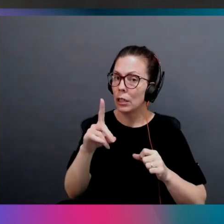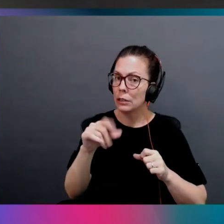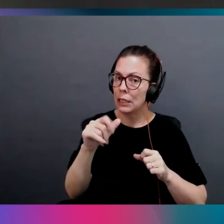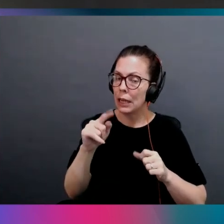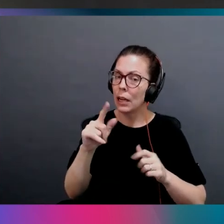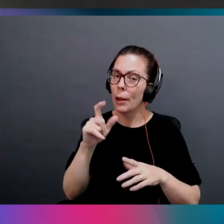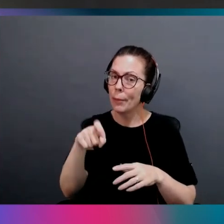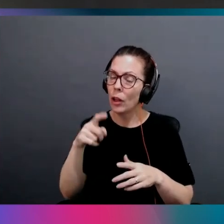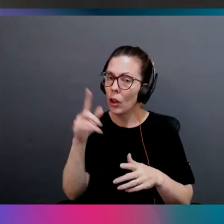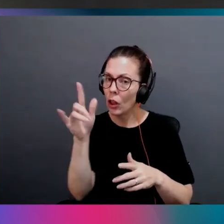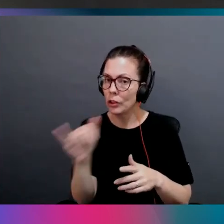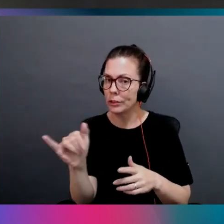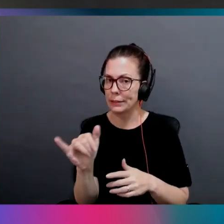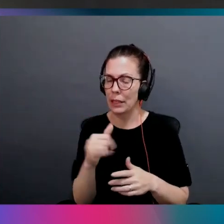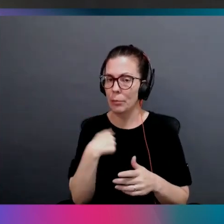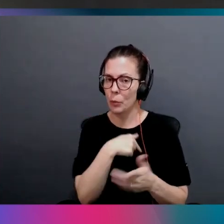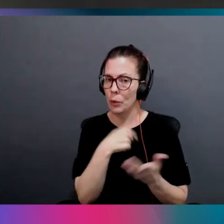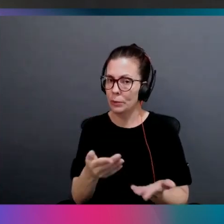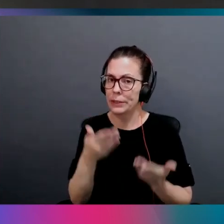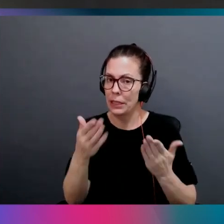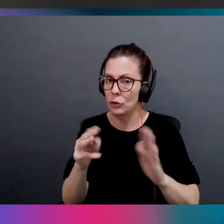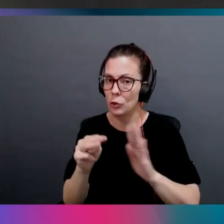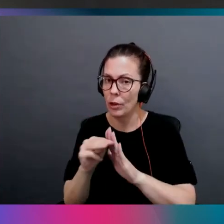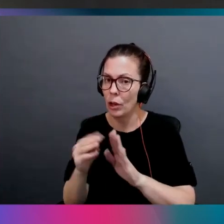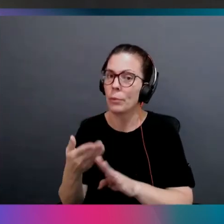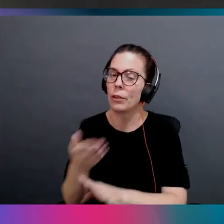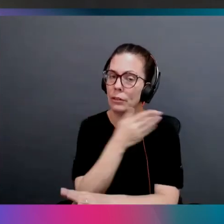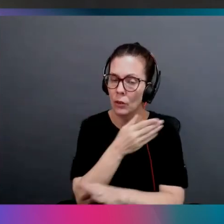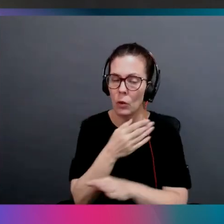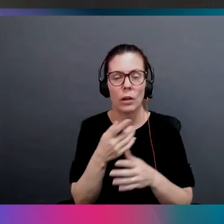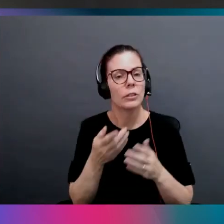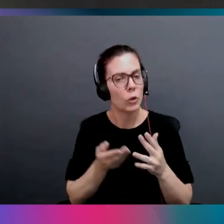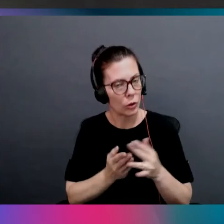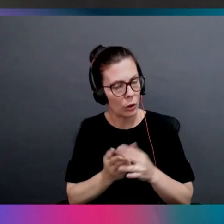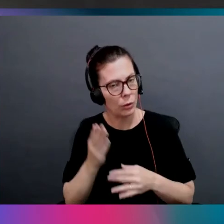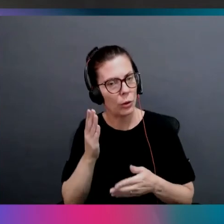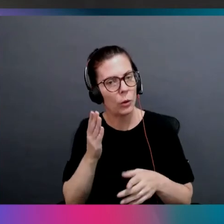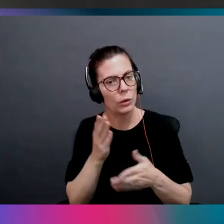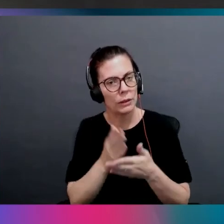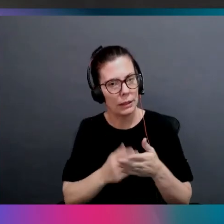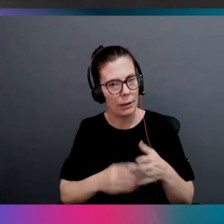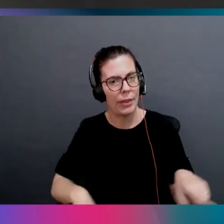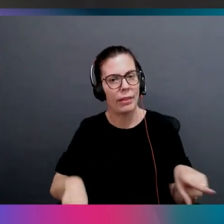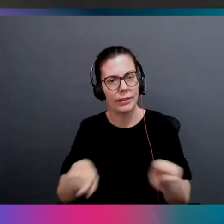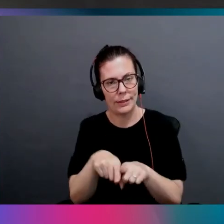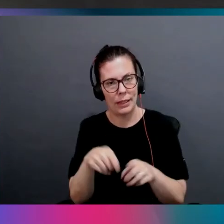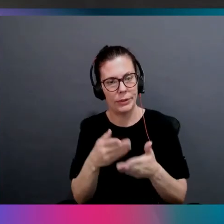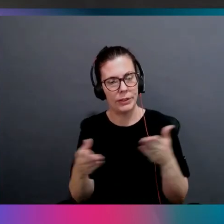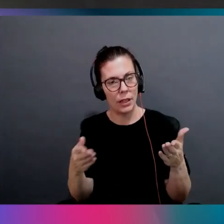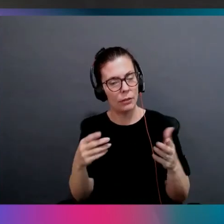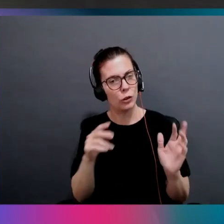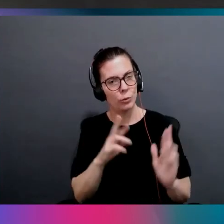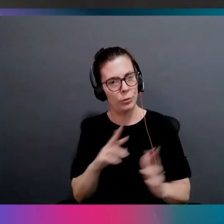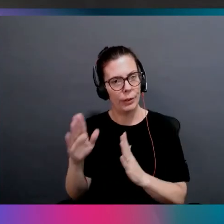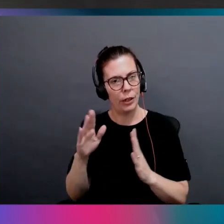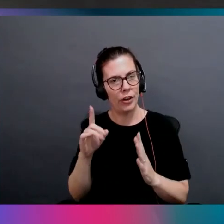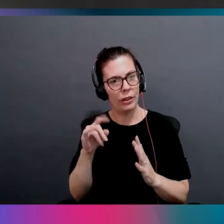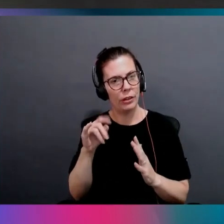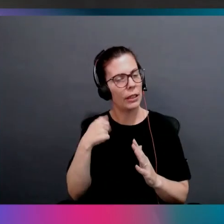what we presented to the model before. So we're going to go through some of the same stuff here to prepare the data that we went through before.